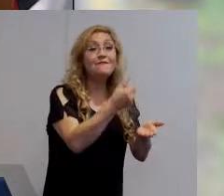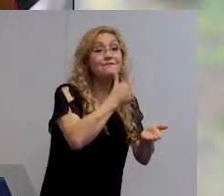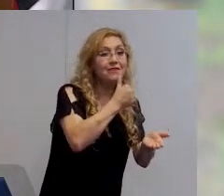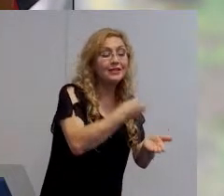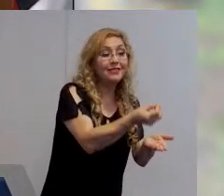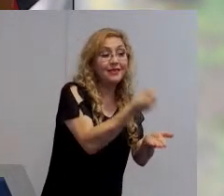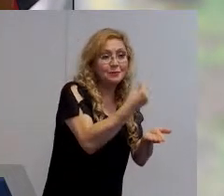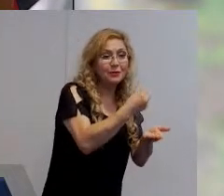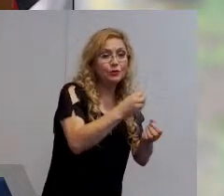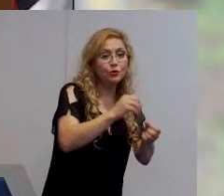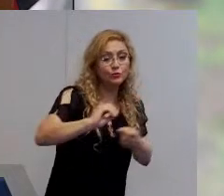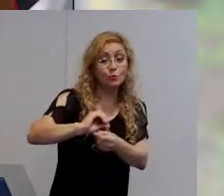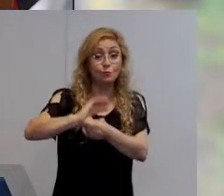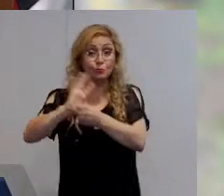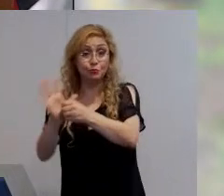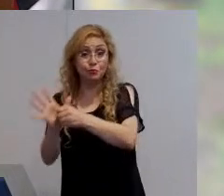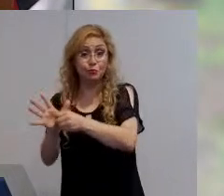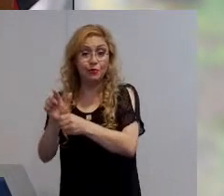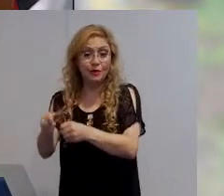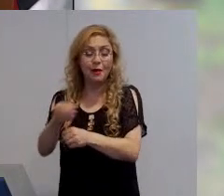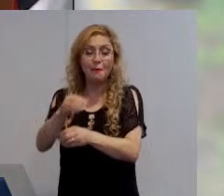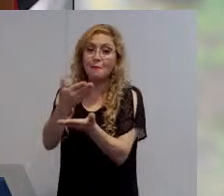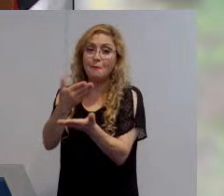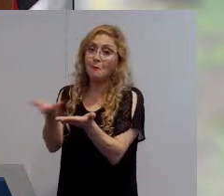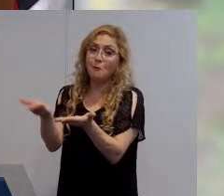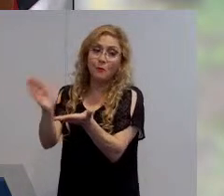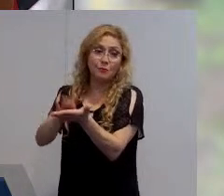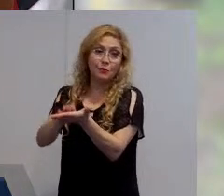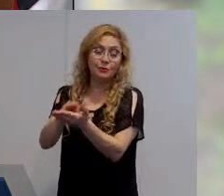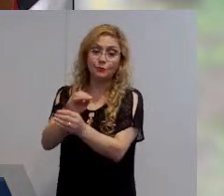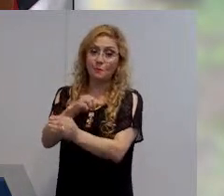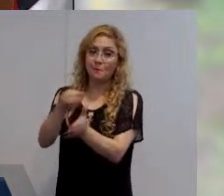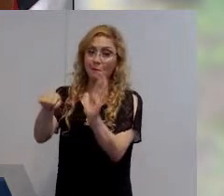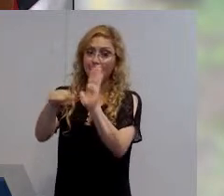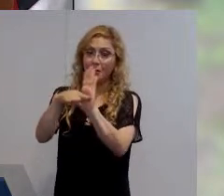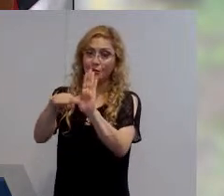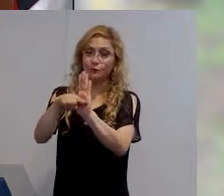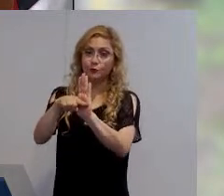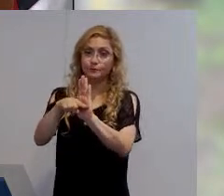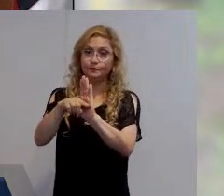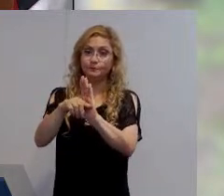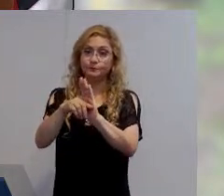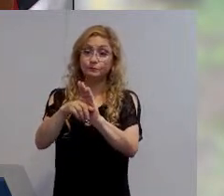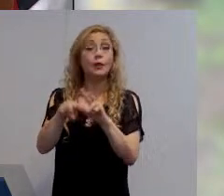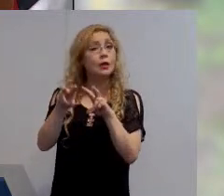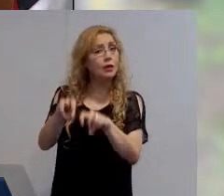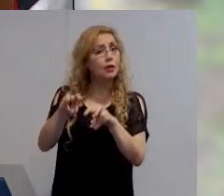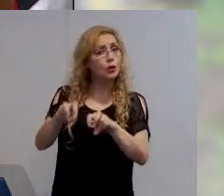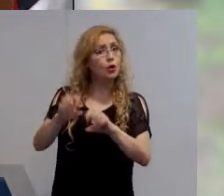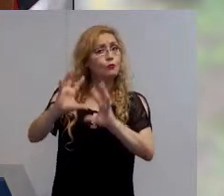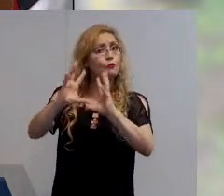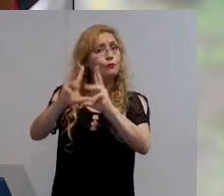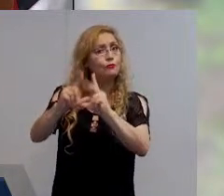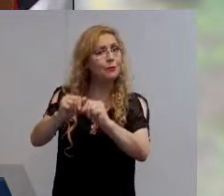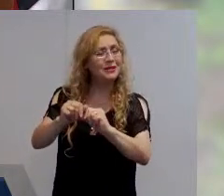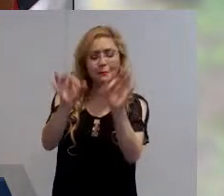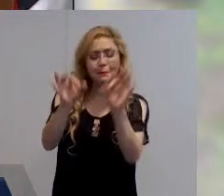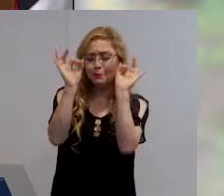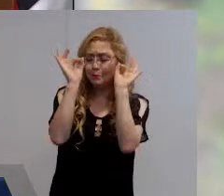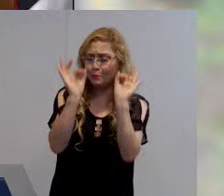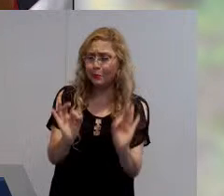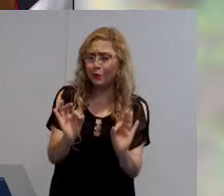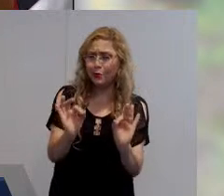has led us to reflect, to think, or especially in our country, despite